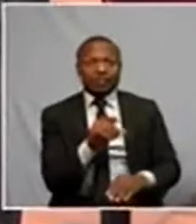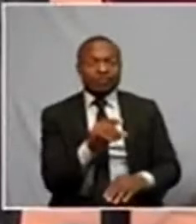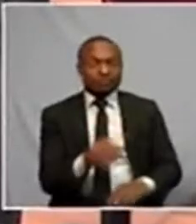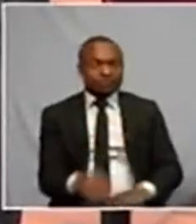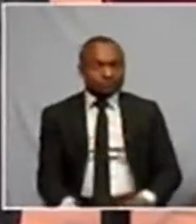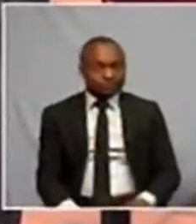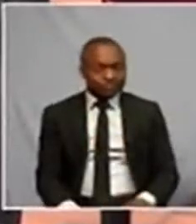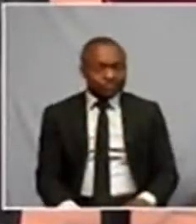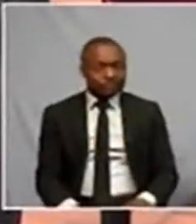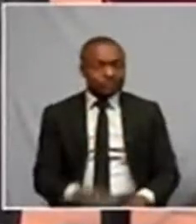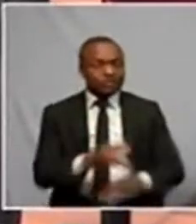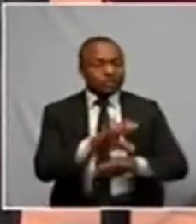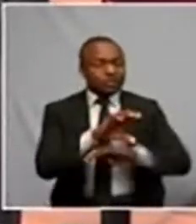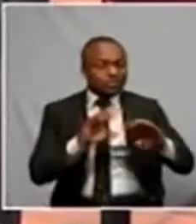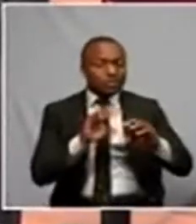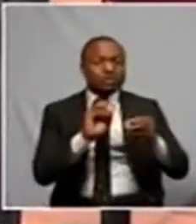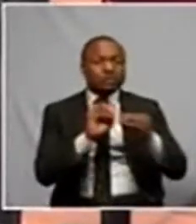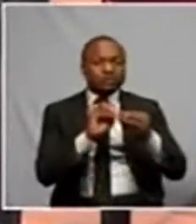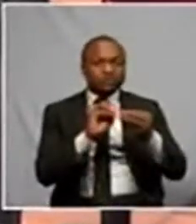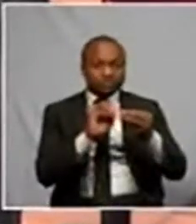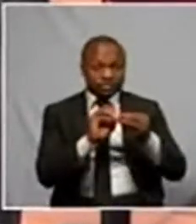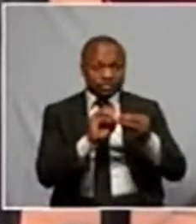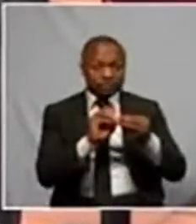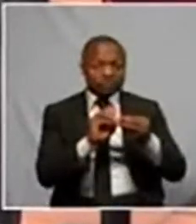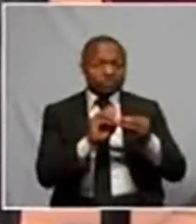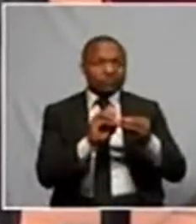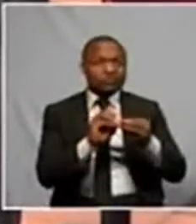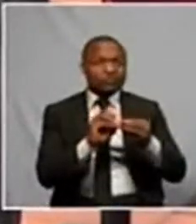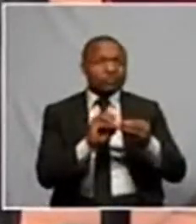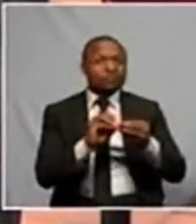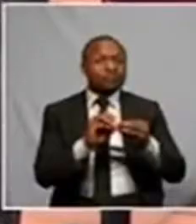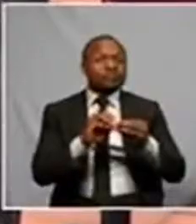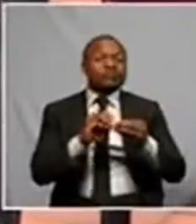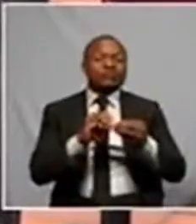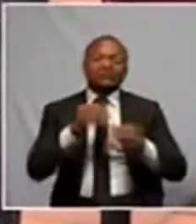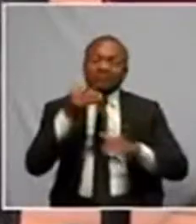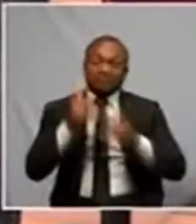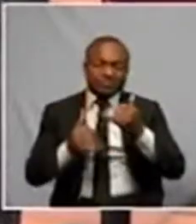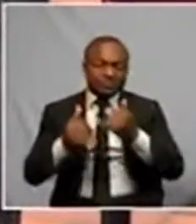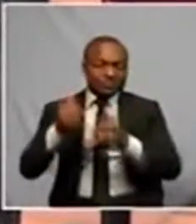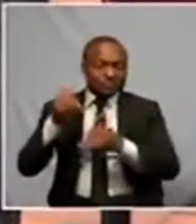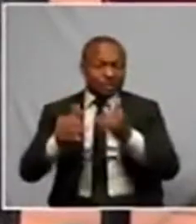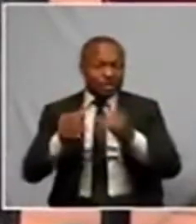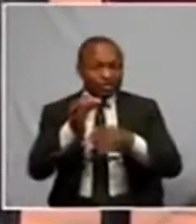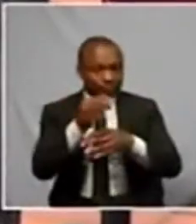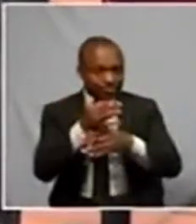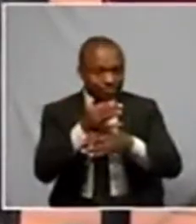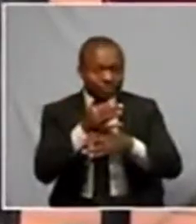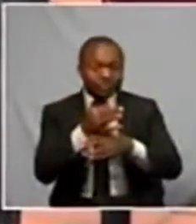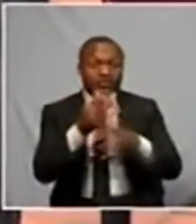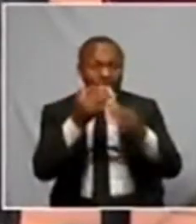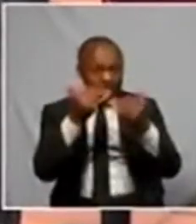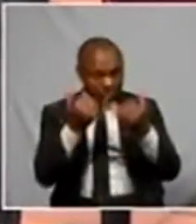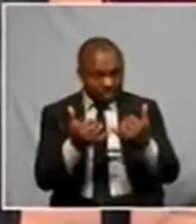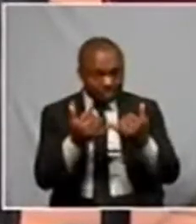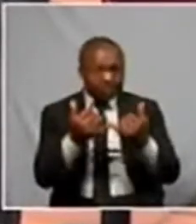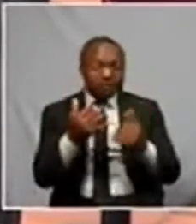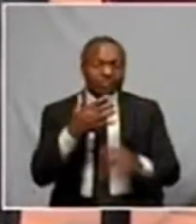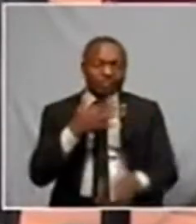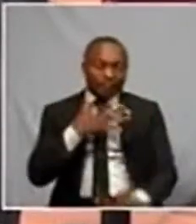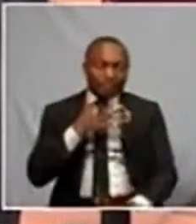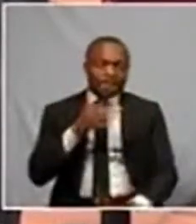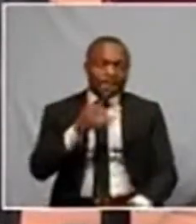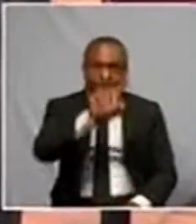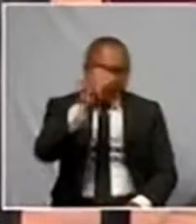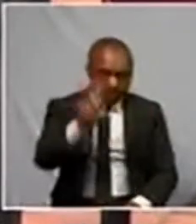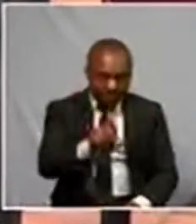on the depletion of the fishing stocks. Now, my question is, will there be